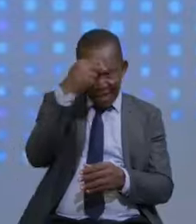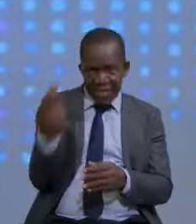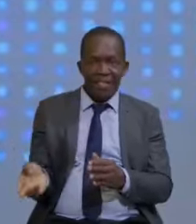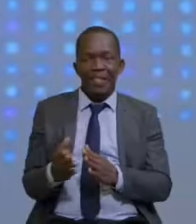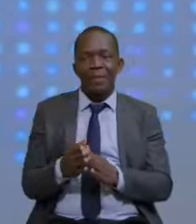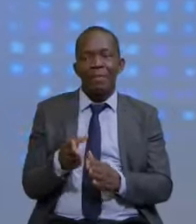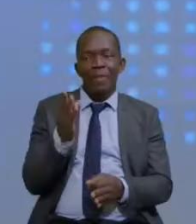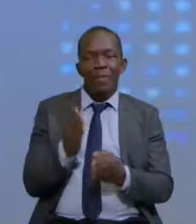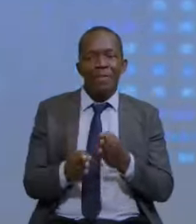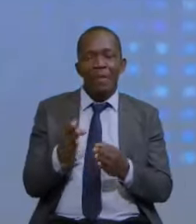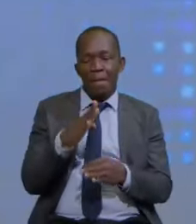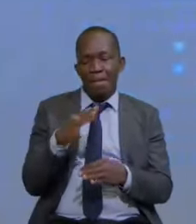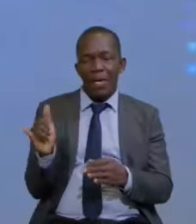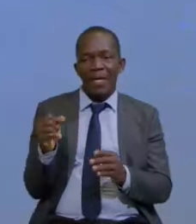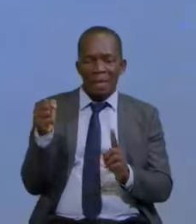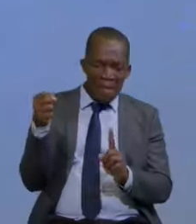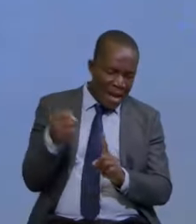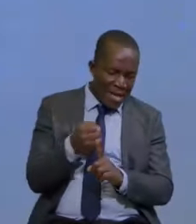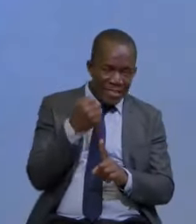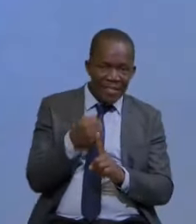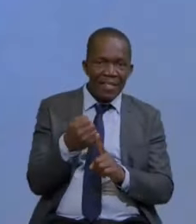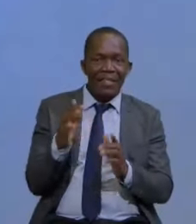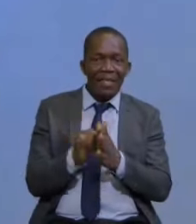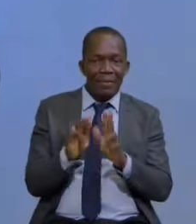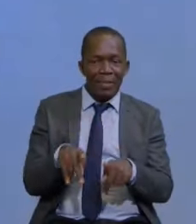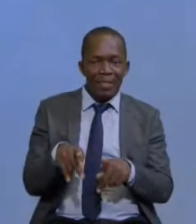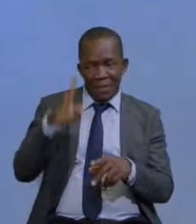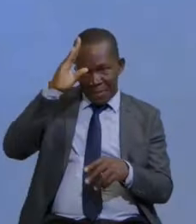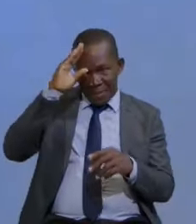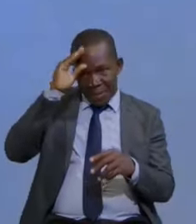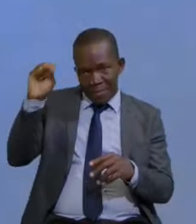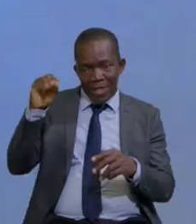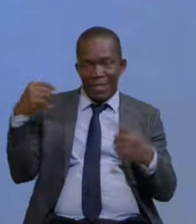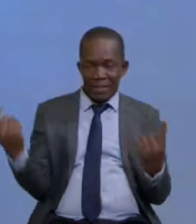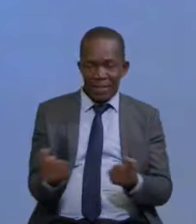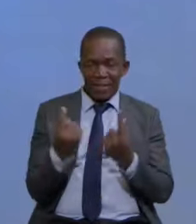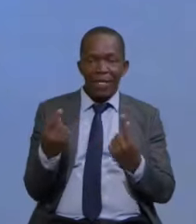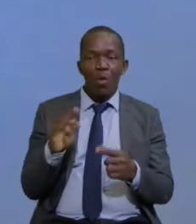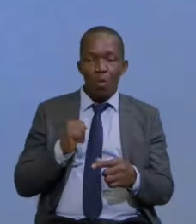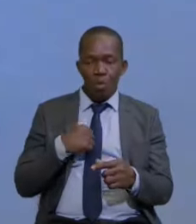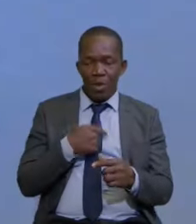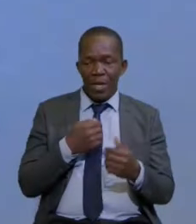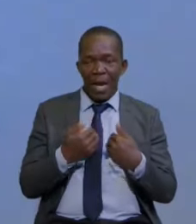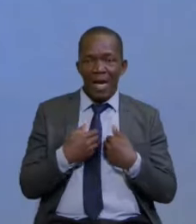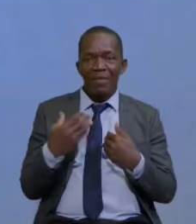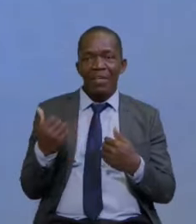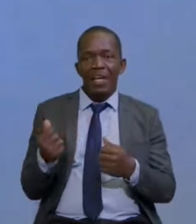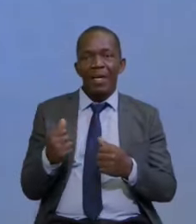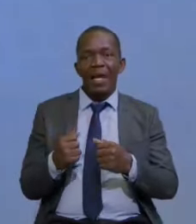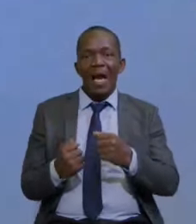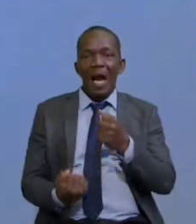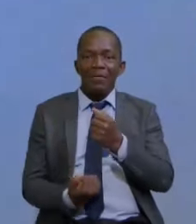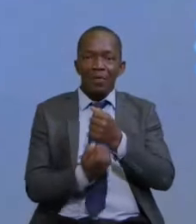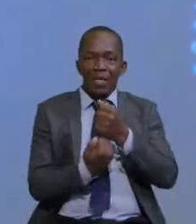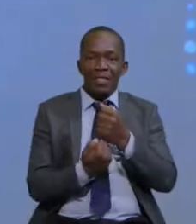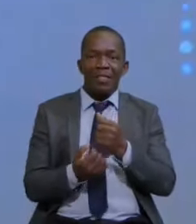any man sin, we have an advocate with the Father, Jesus Christ, the righteous.